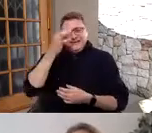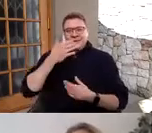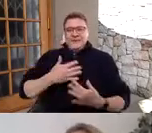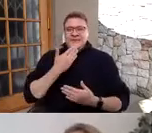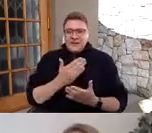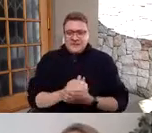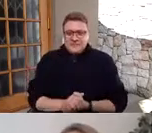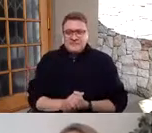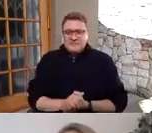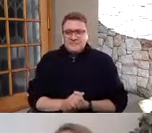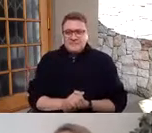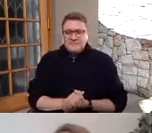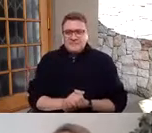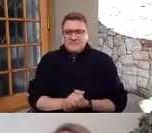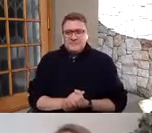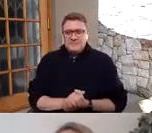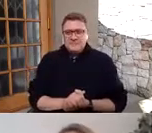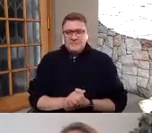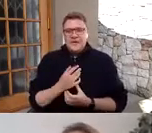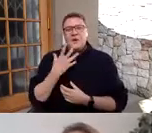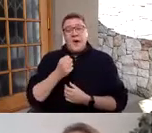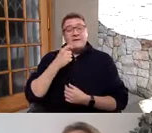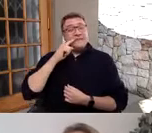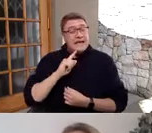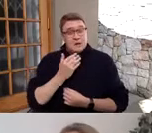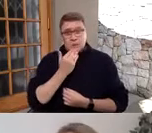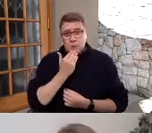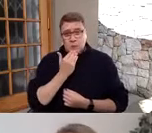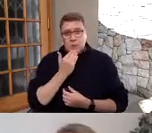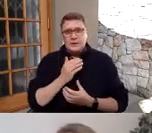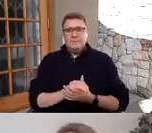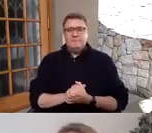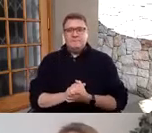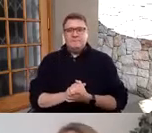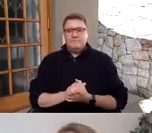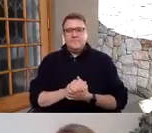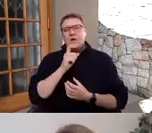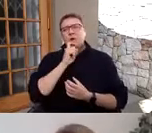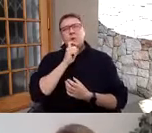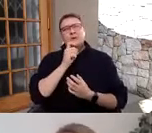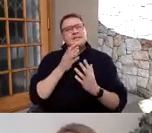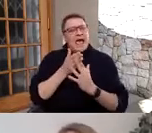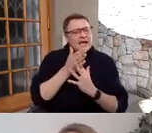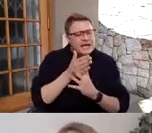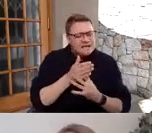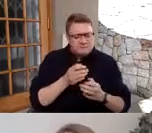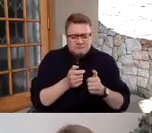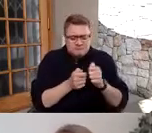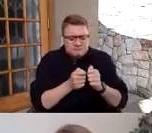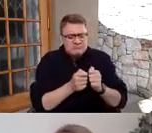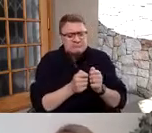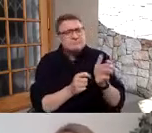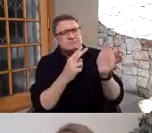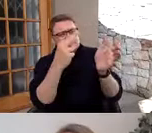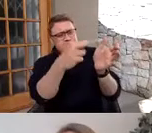Okay, so perfect. So we've got Terrence who uses accessibility features for communication. We've got Anne-Renee